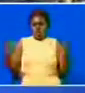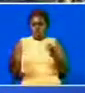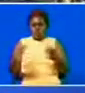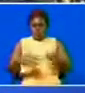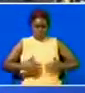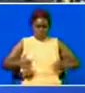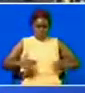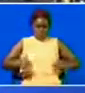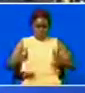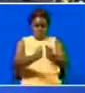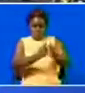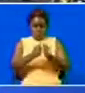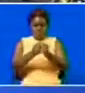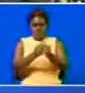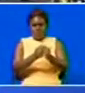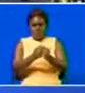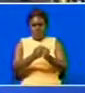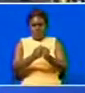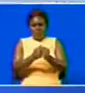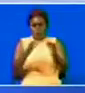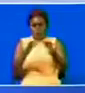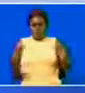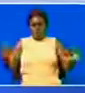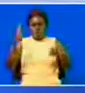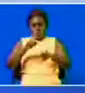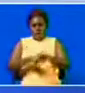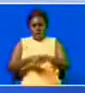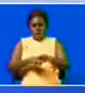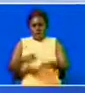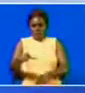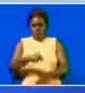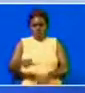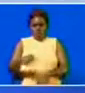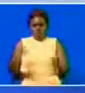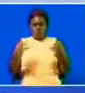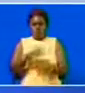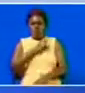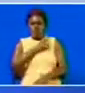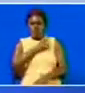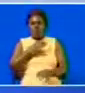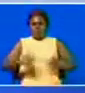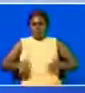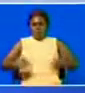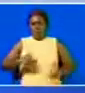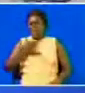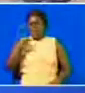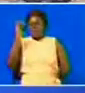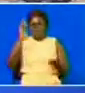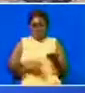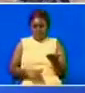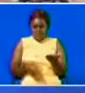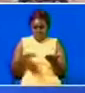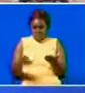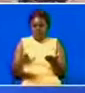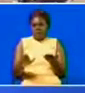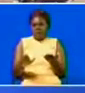refugees together in a symbiotic manner. For a long time, local communities complained of refugees being better off, yet they bore